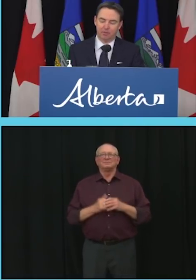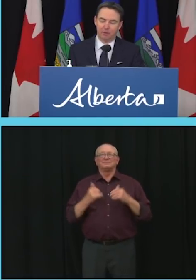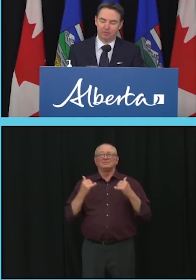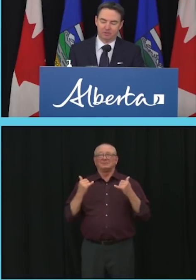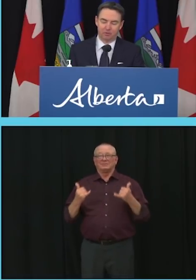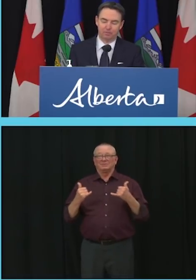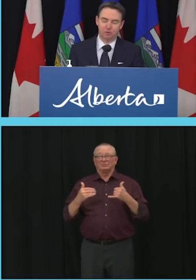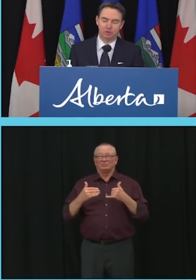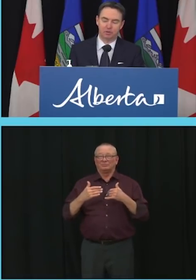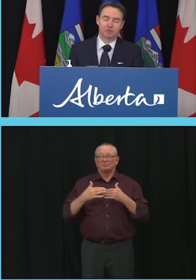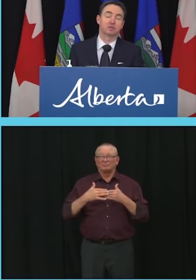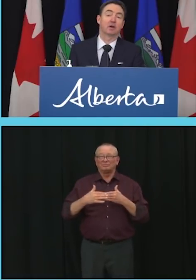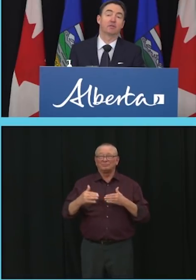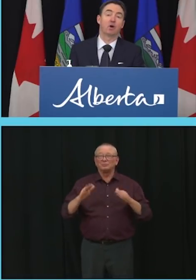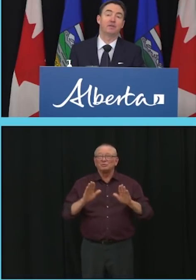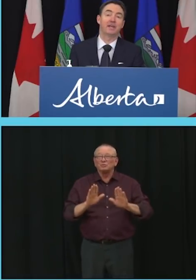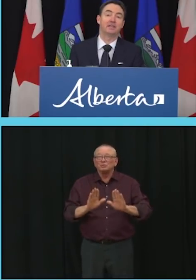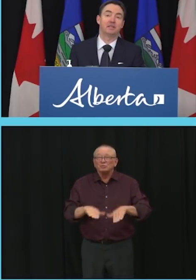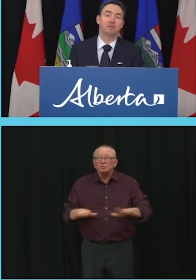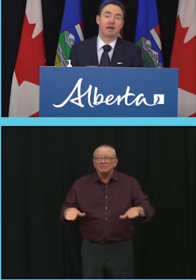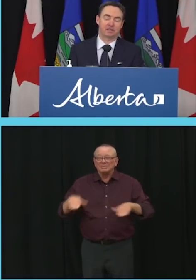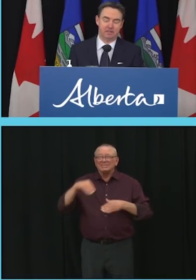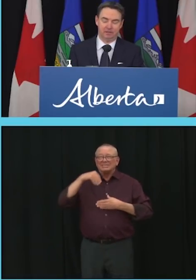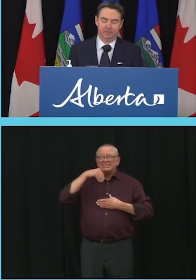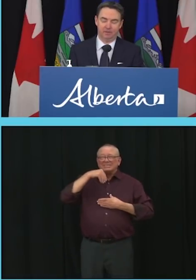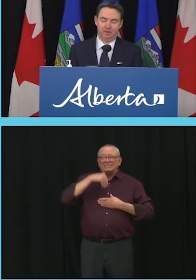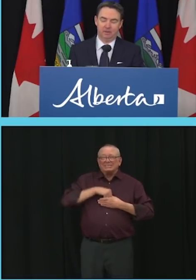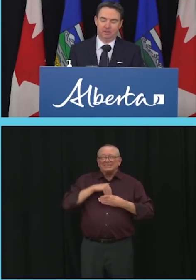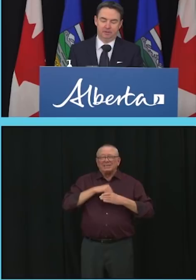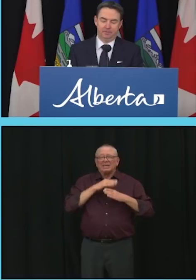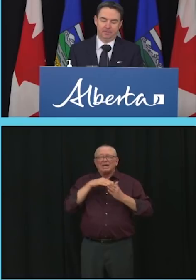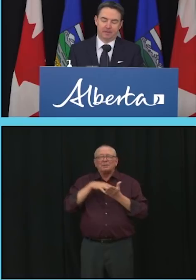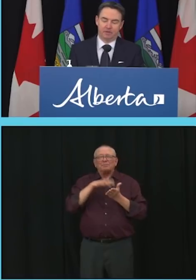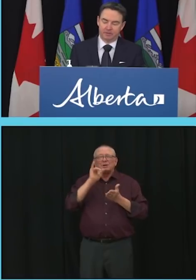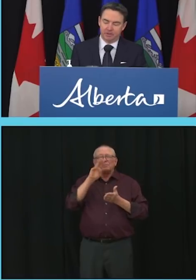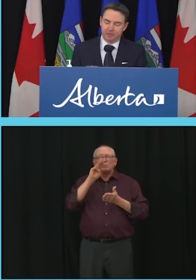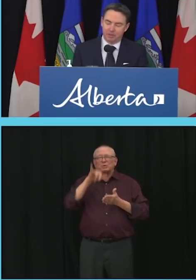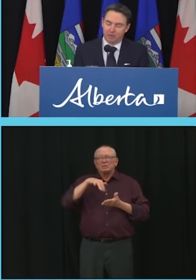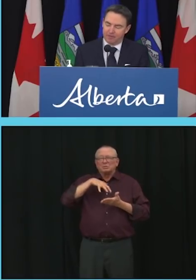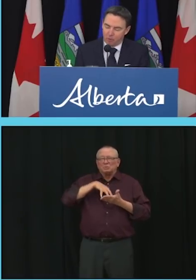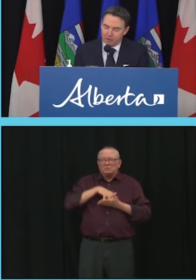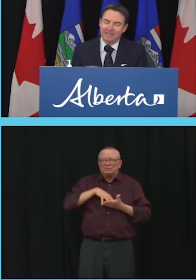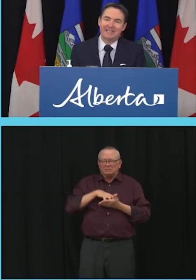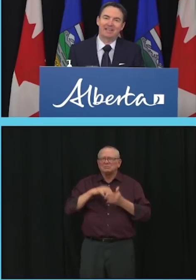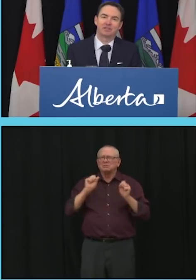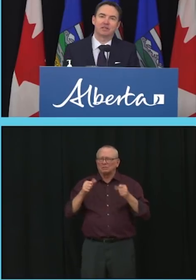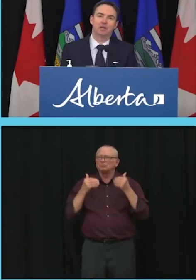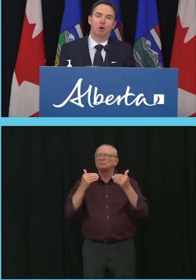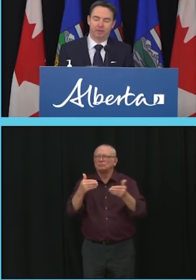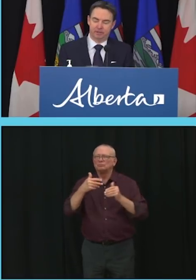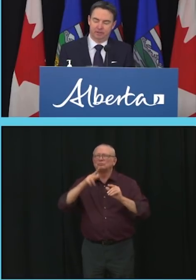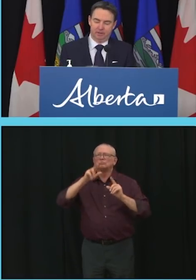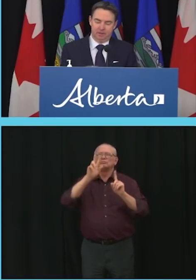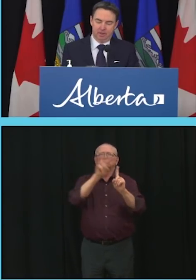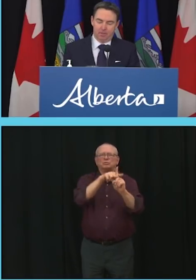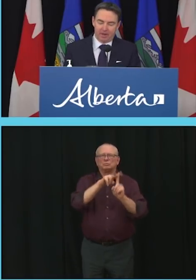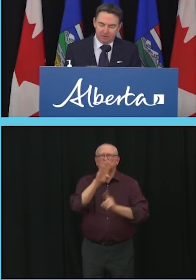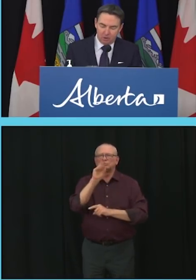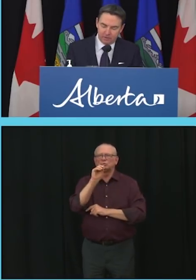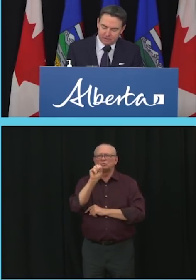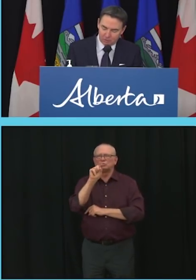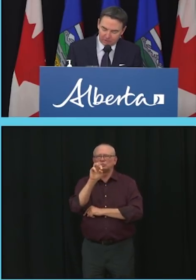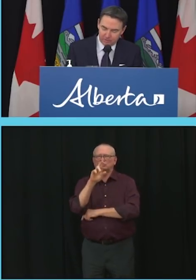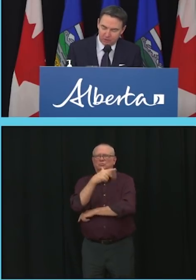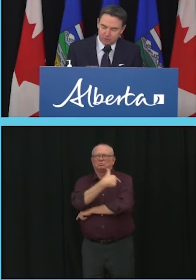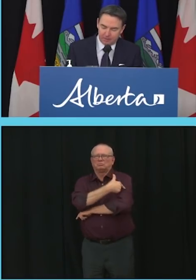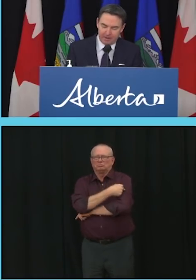book appointments for booster doses of COVID-19 vaccine. Dr. Hinshaw will have more details in a moment, but I know